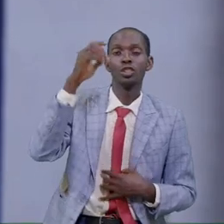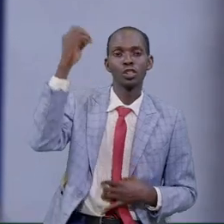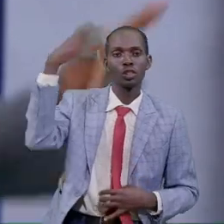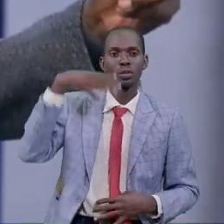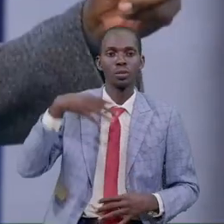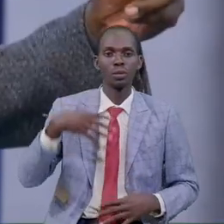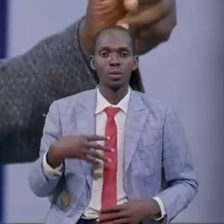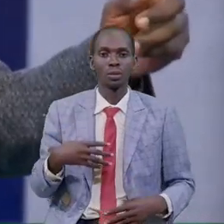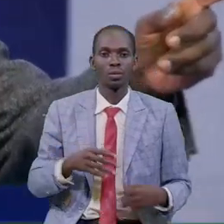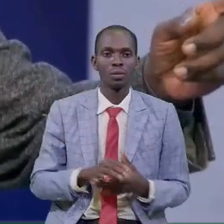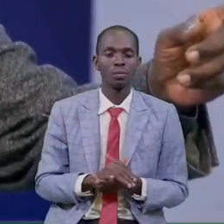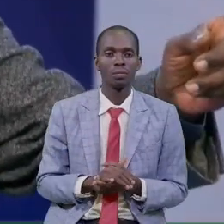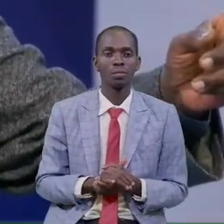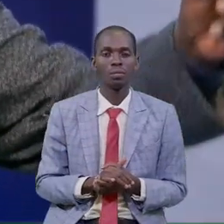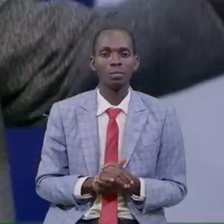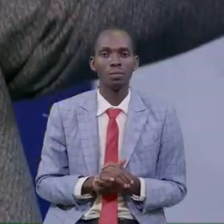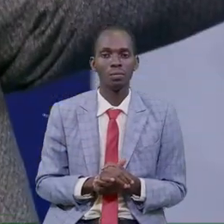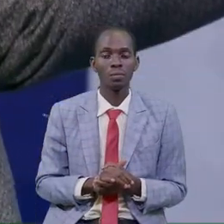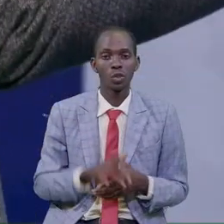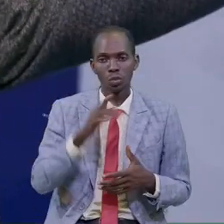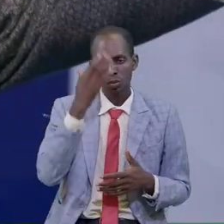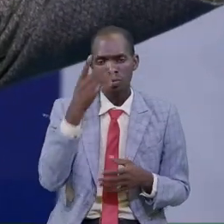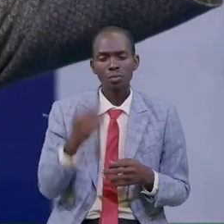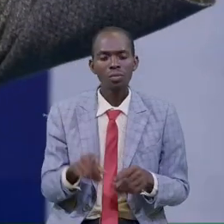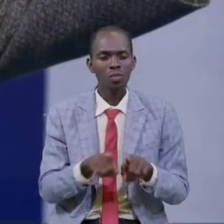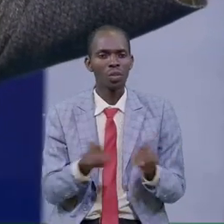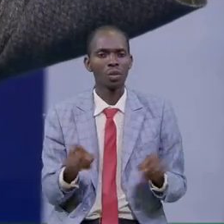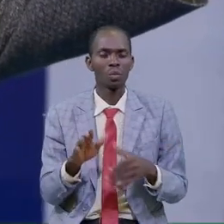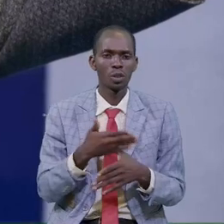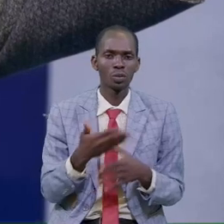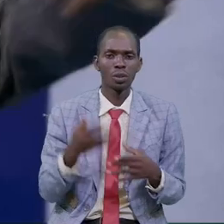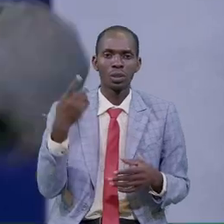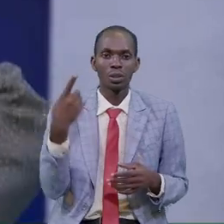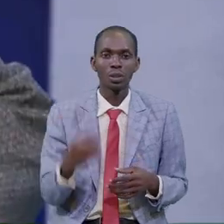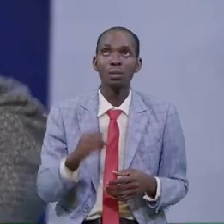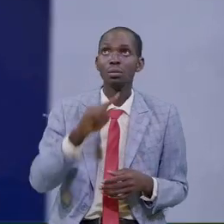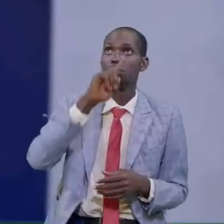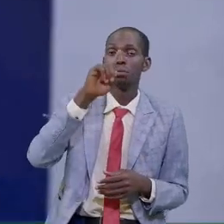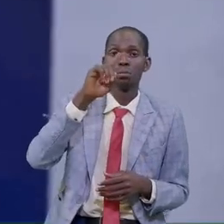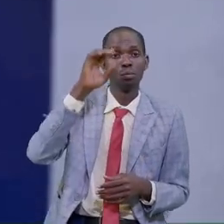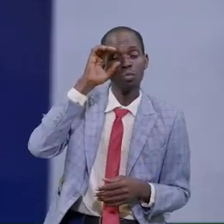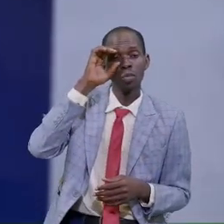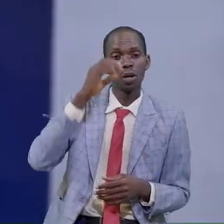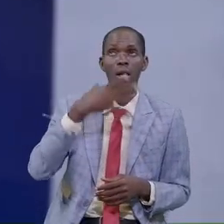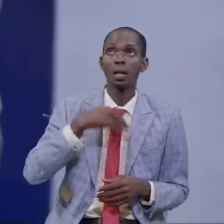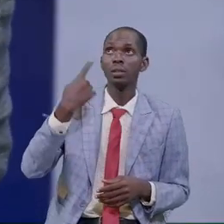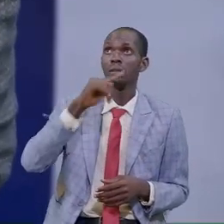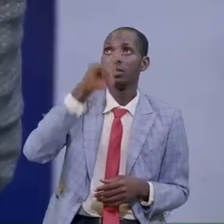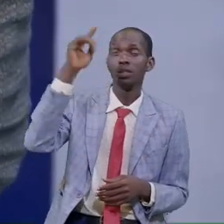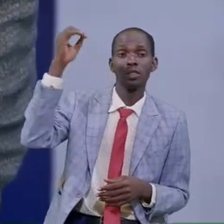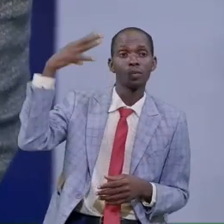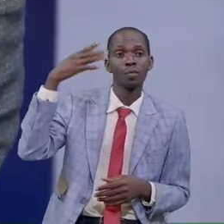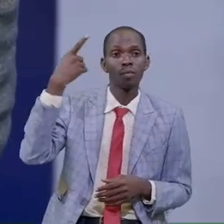la lumière du soleil. You know the difference between the moon and the sun. Connaissez bien la différence entre la lune et le soleil. The moon